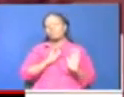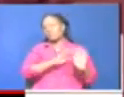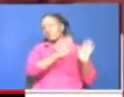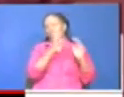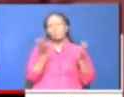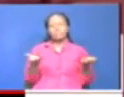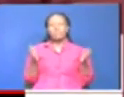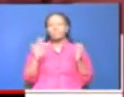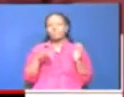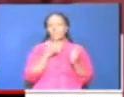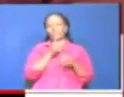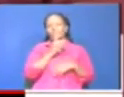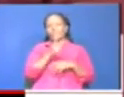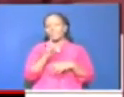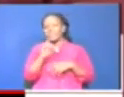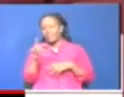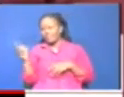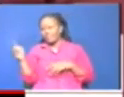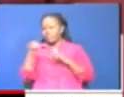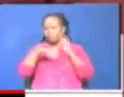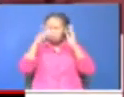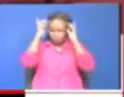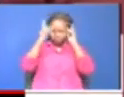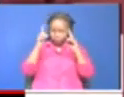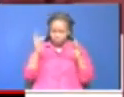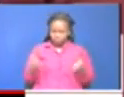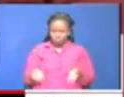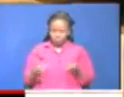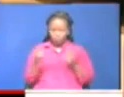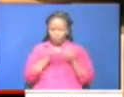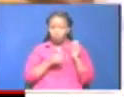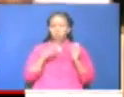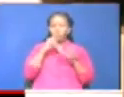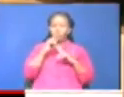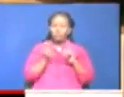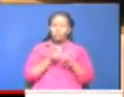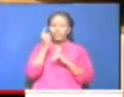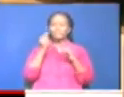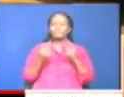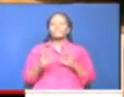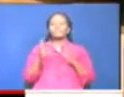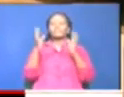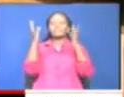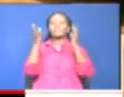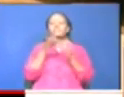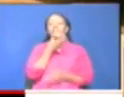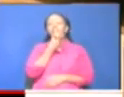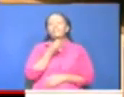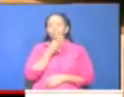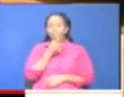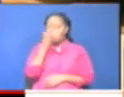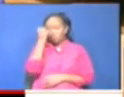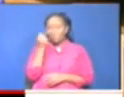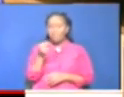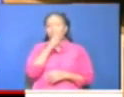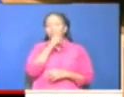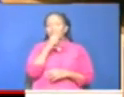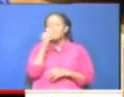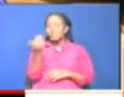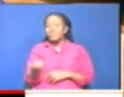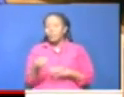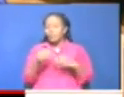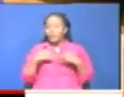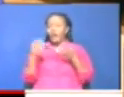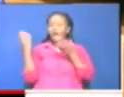felt threatened. So we decided that we want to begin celebrating fathers so that the boy child can see an image and have hope